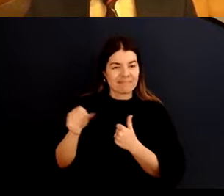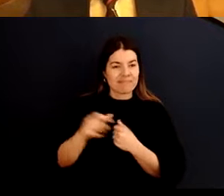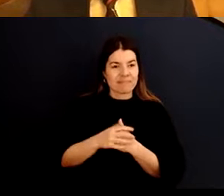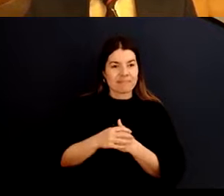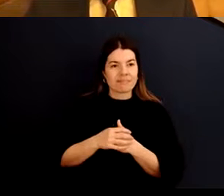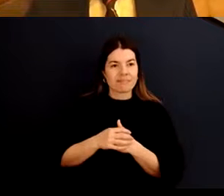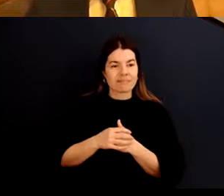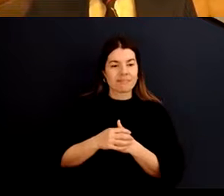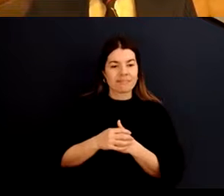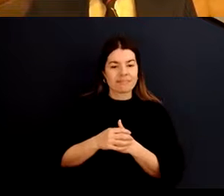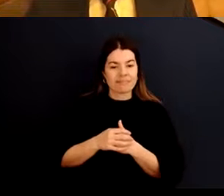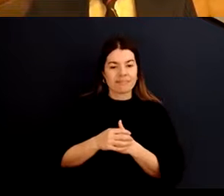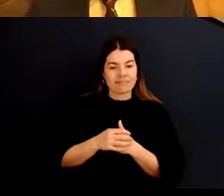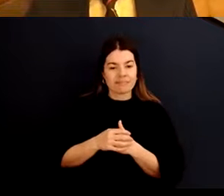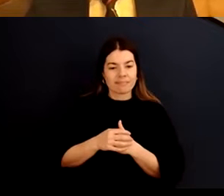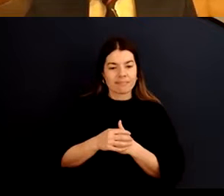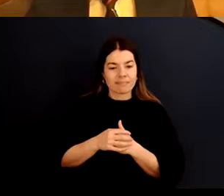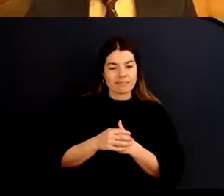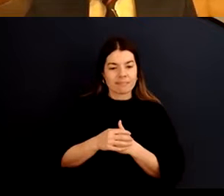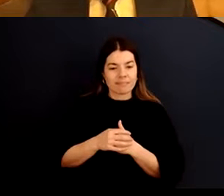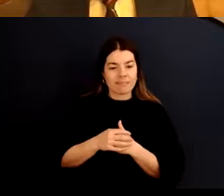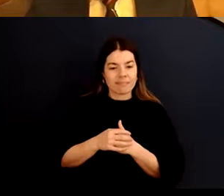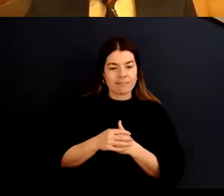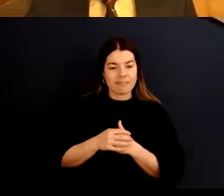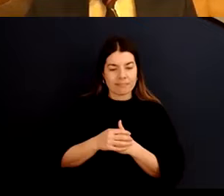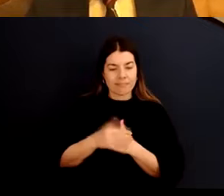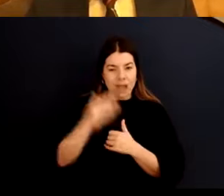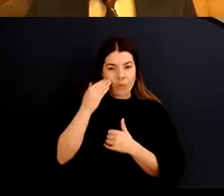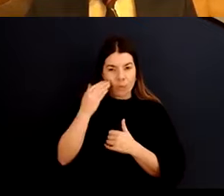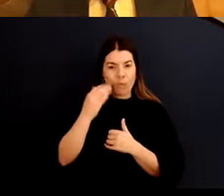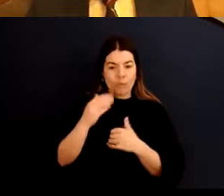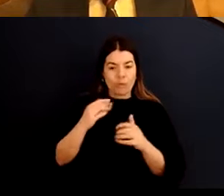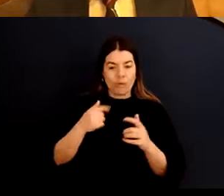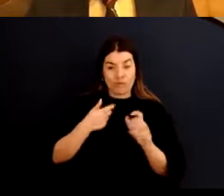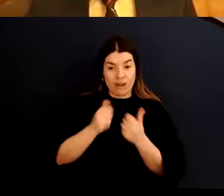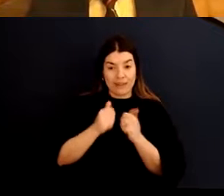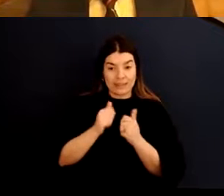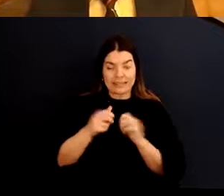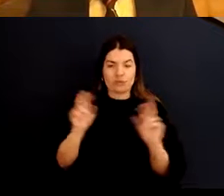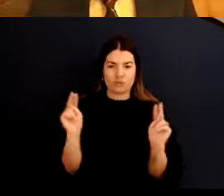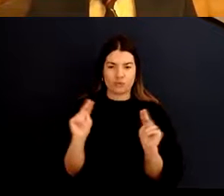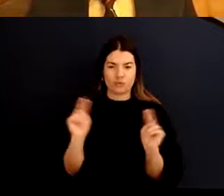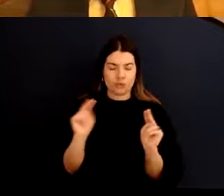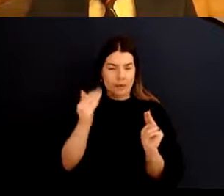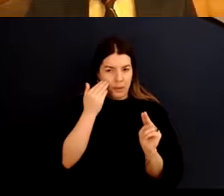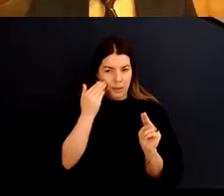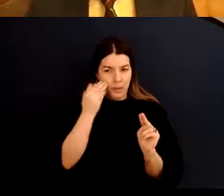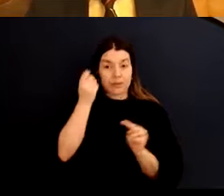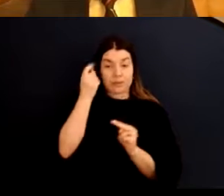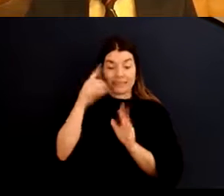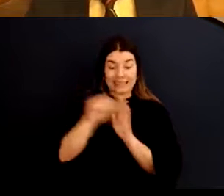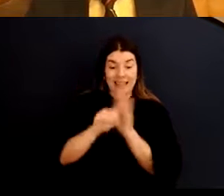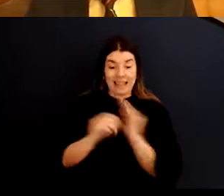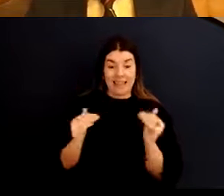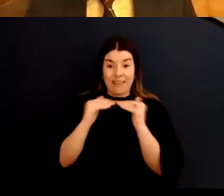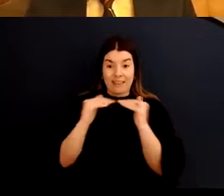I know our race is nonpartisan, but I think at the state level, especially,